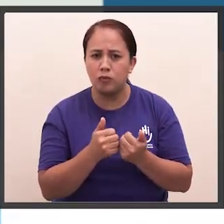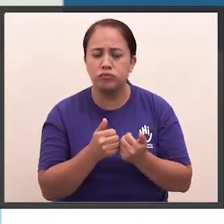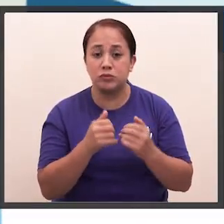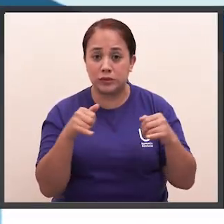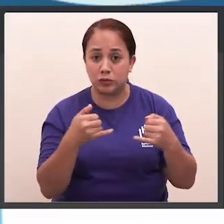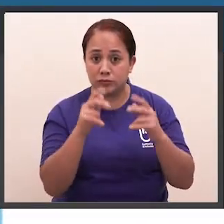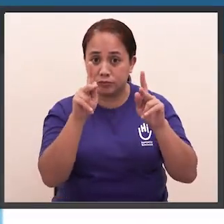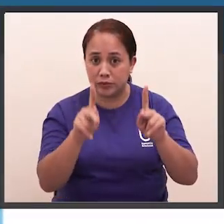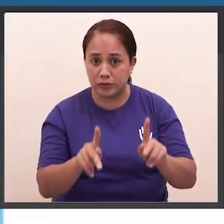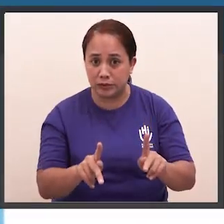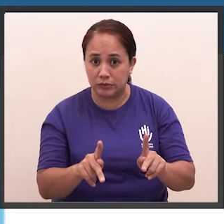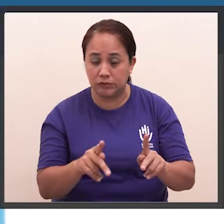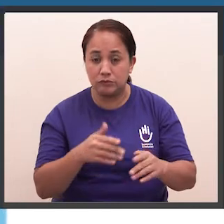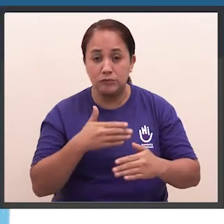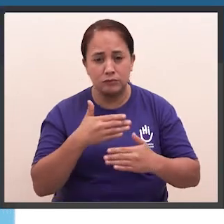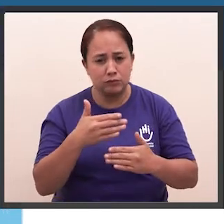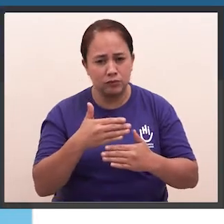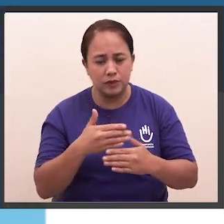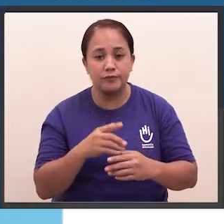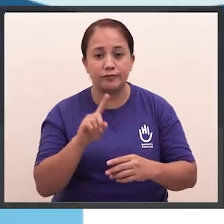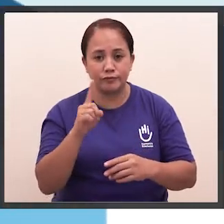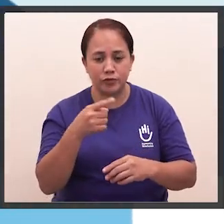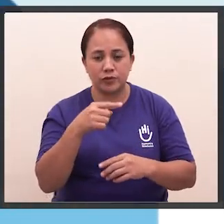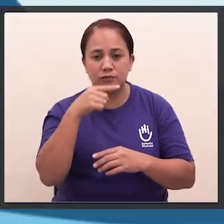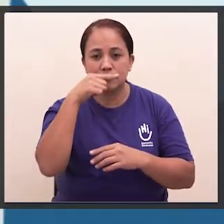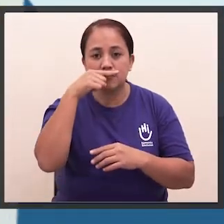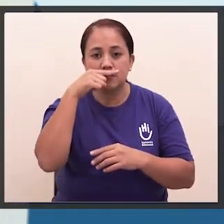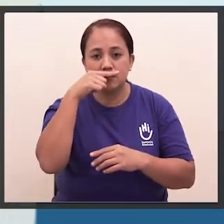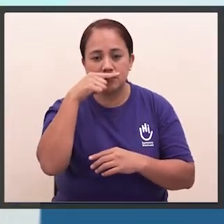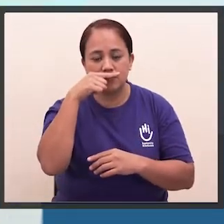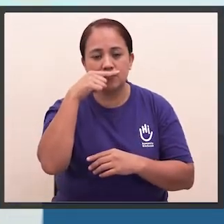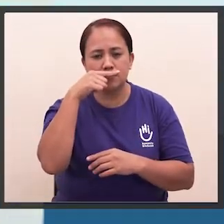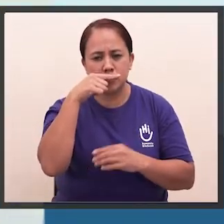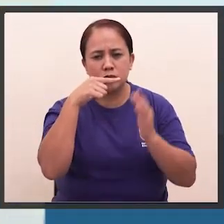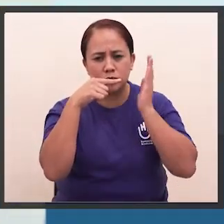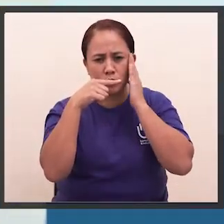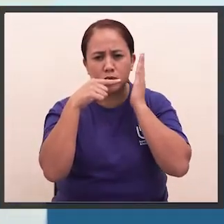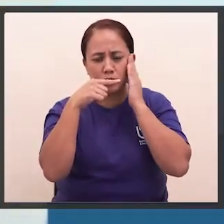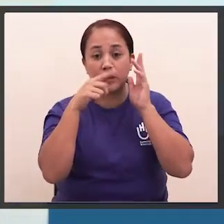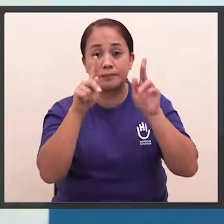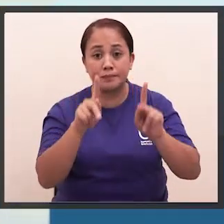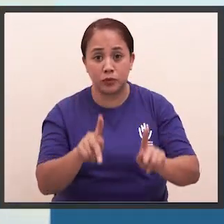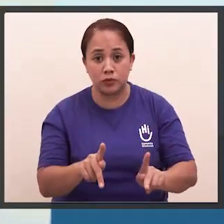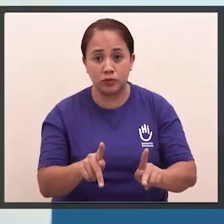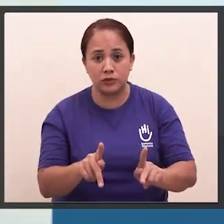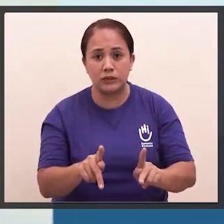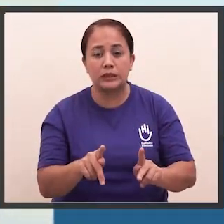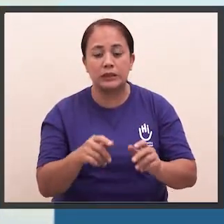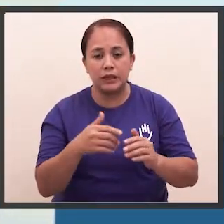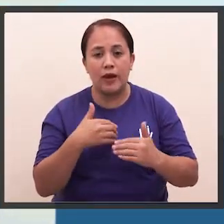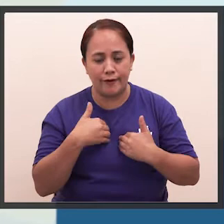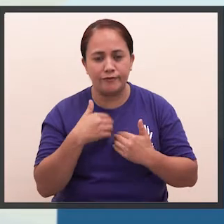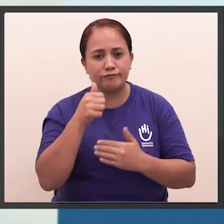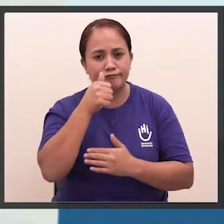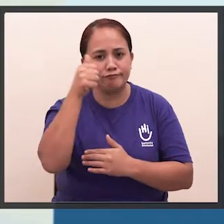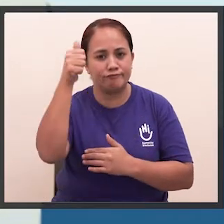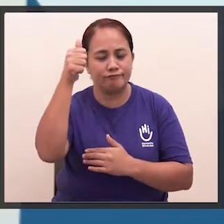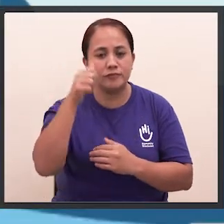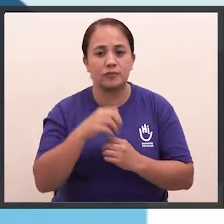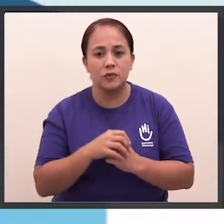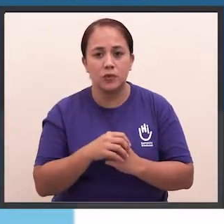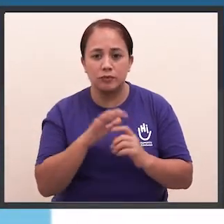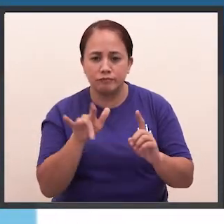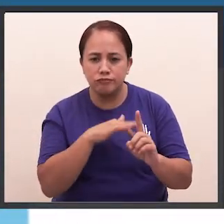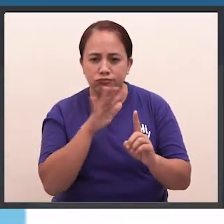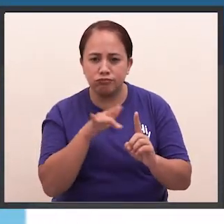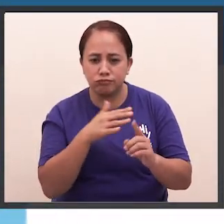injured person is breathing, put your hand under the nose to determine if the person is exhaling air, or